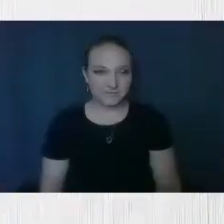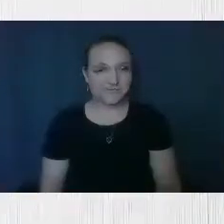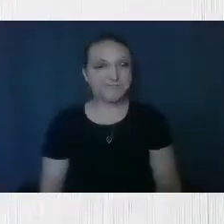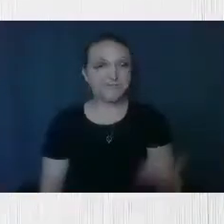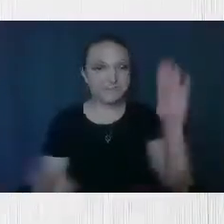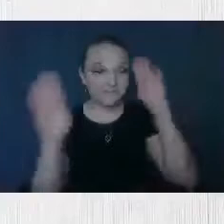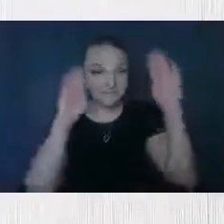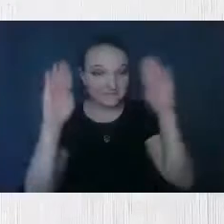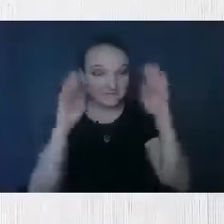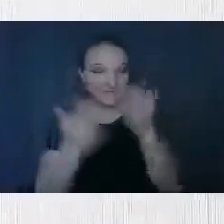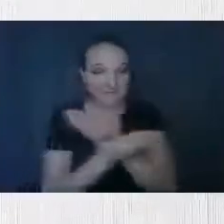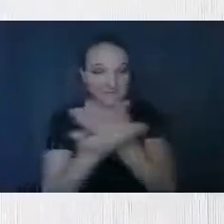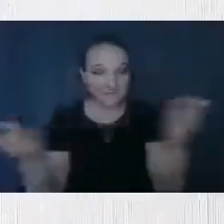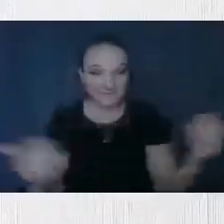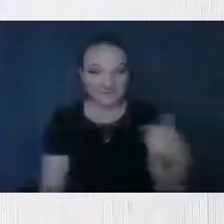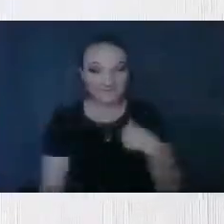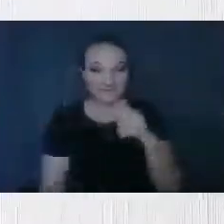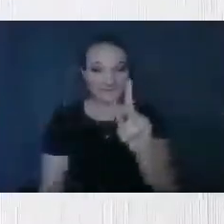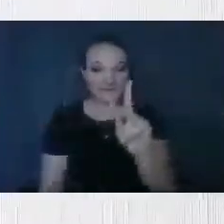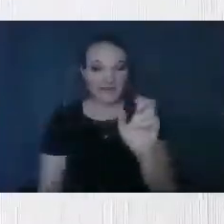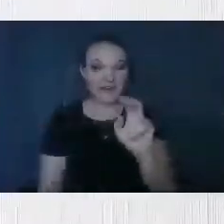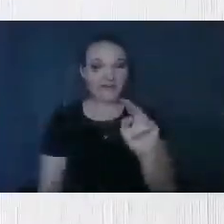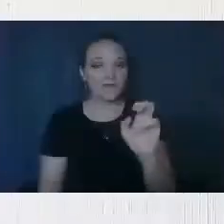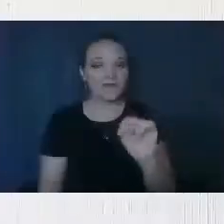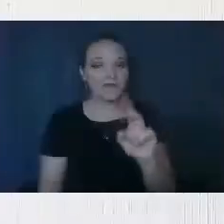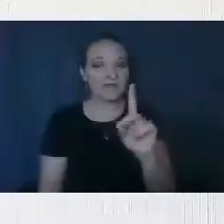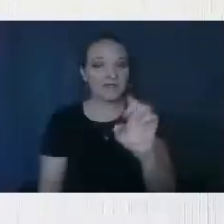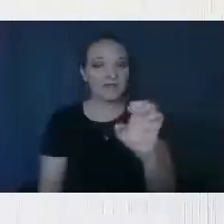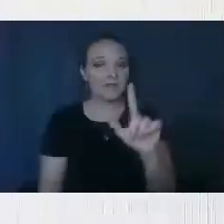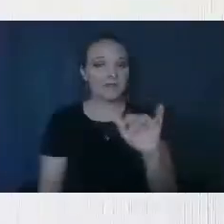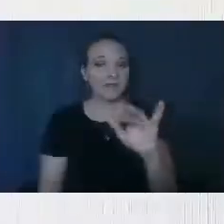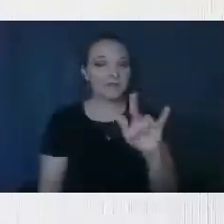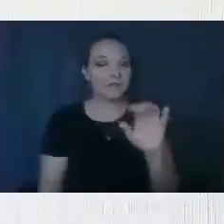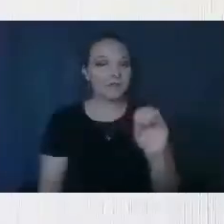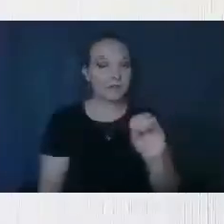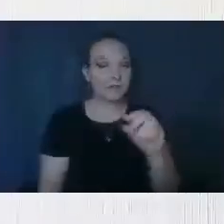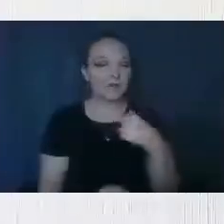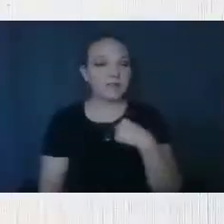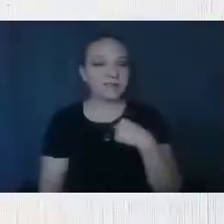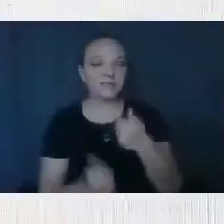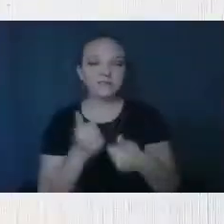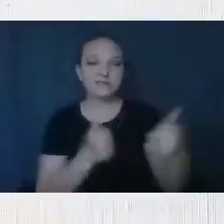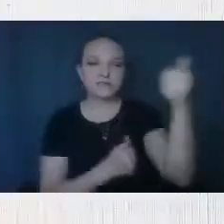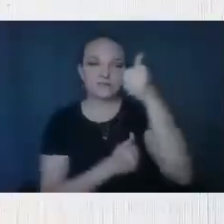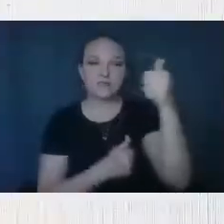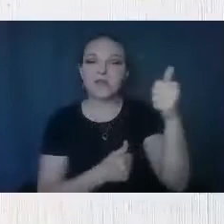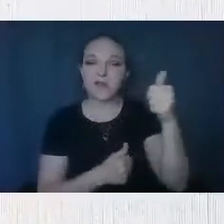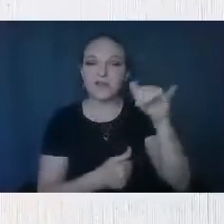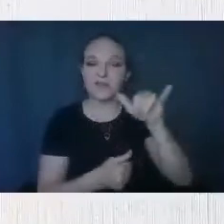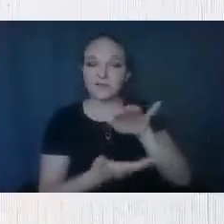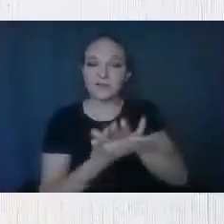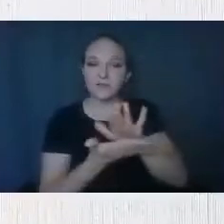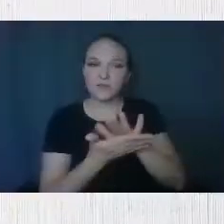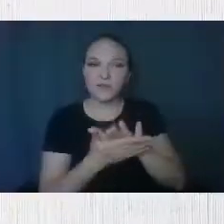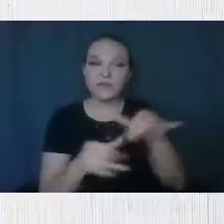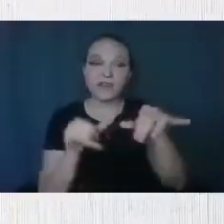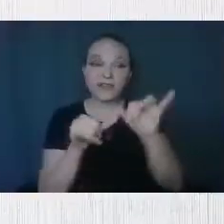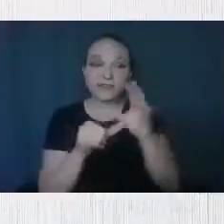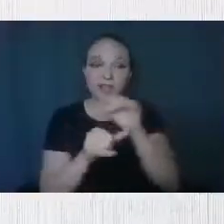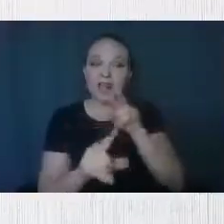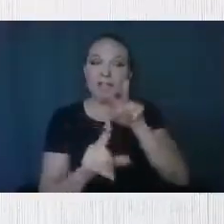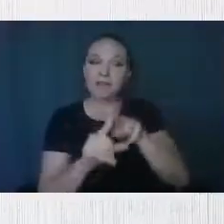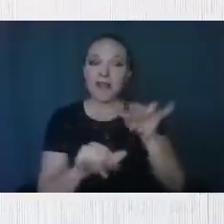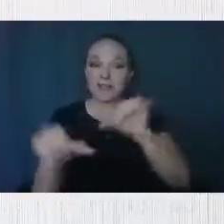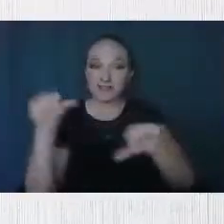Hello, everybody. It's Kevin DeLuzio here. I am the Dean of the Faculty of Engineering and Applied Science. And we